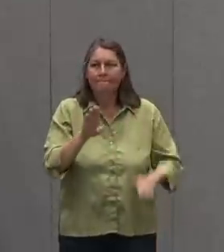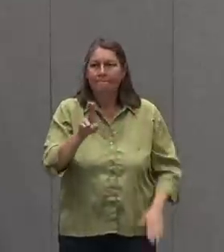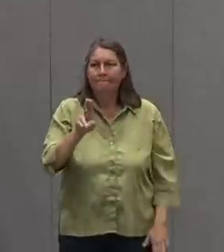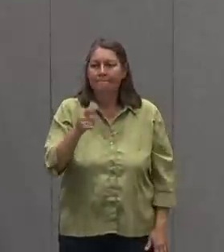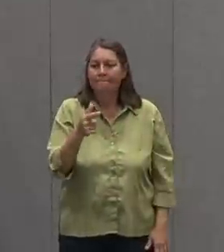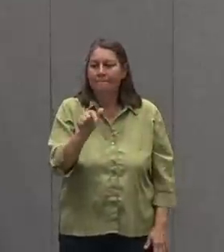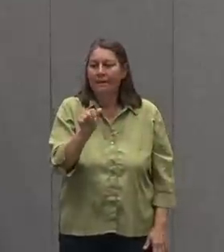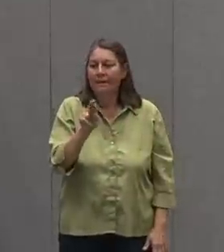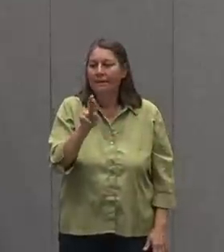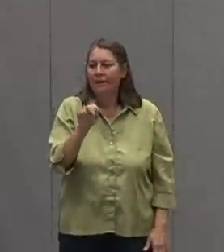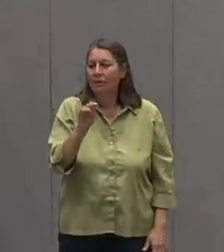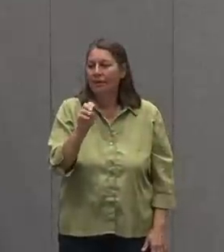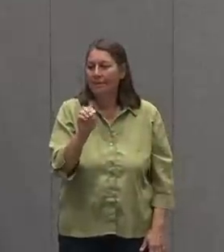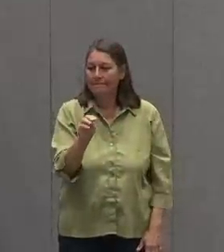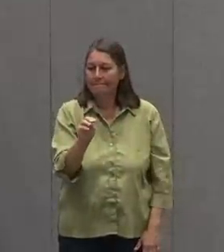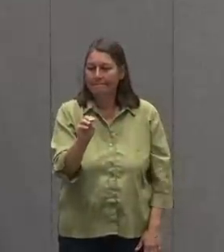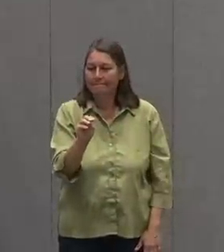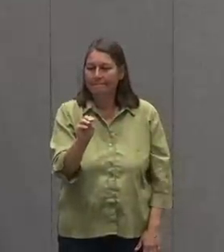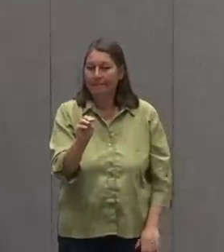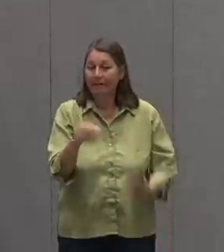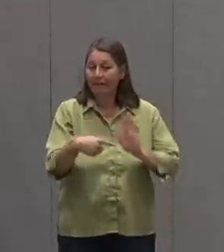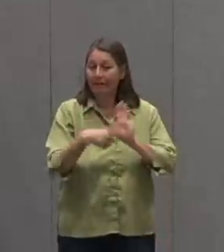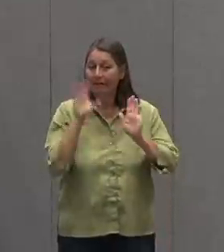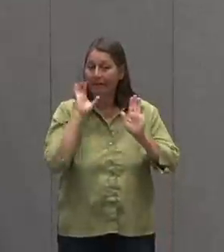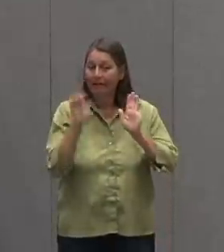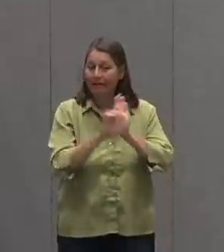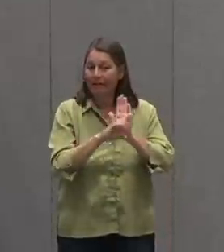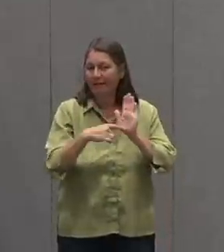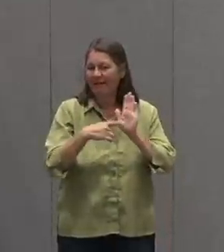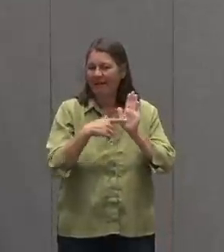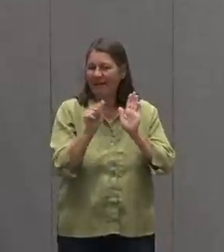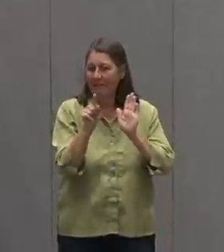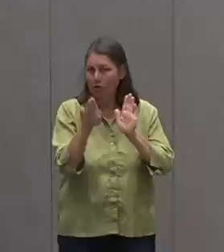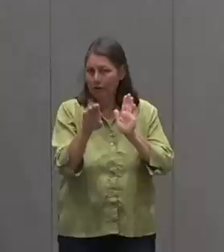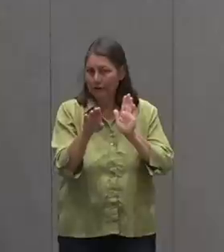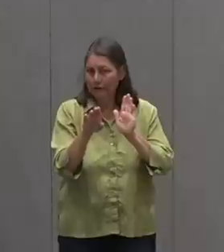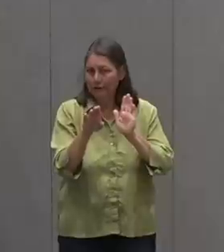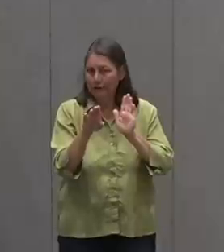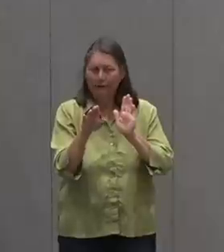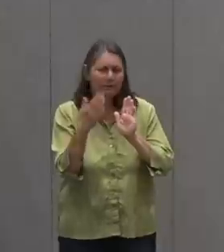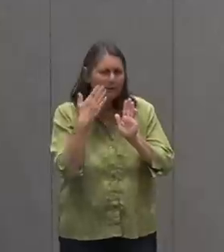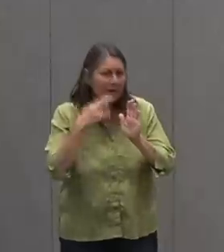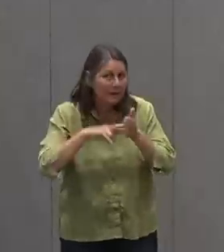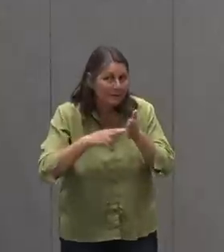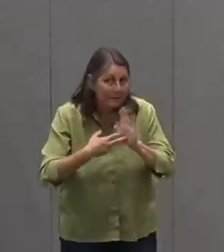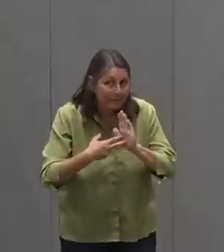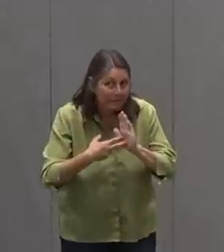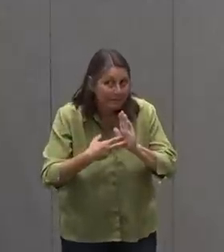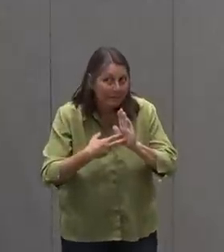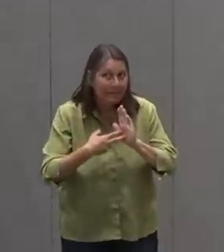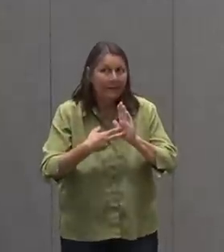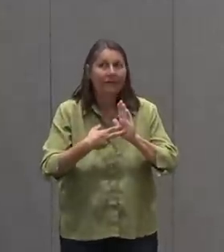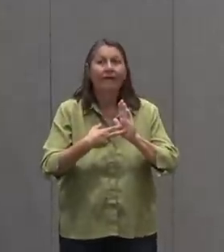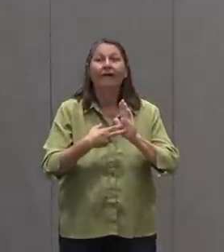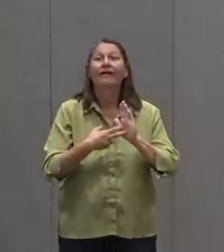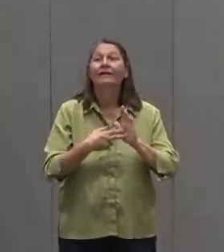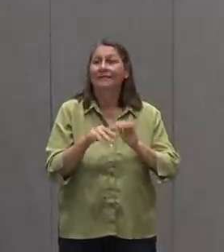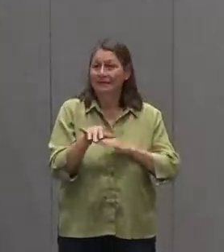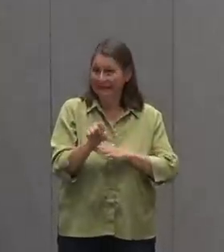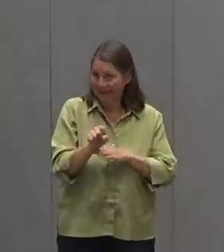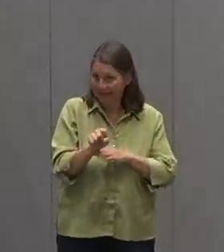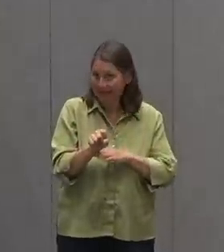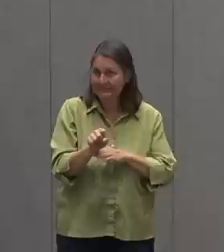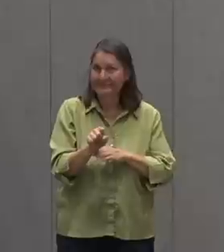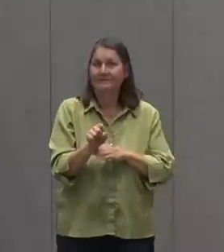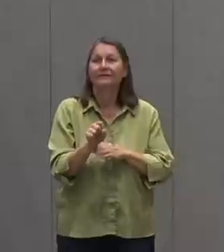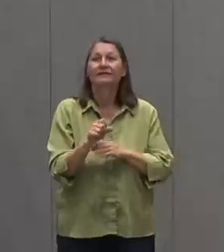beautiful picture of the one from Albuquerque, but do we know what it is? Oh, all right. Yes, it's where